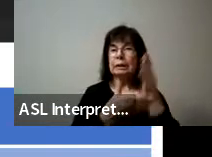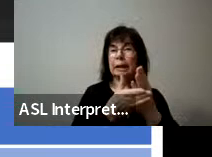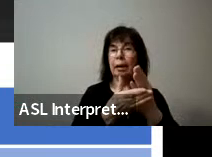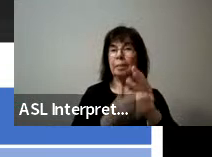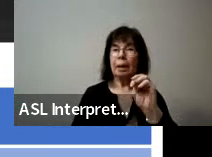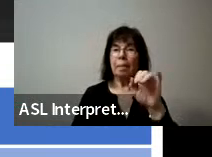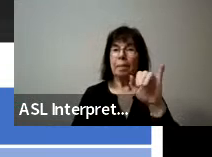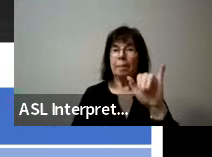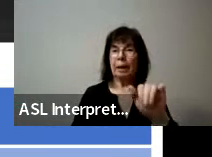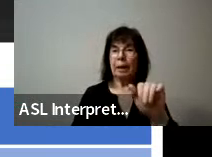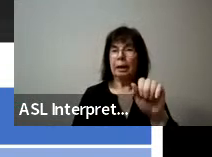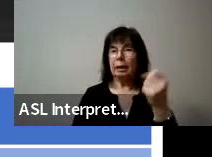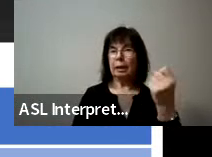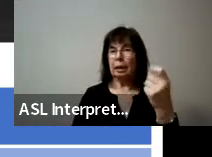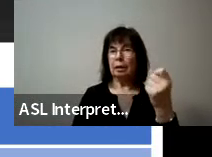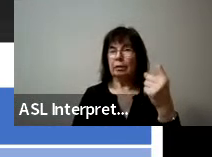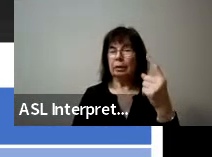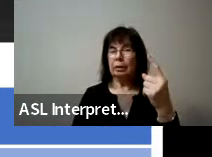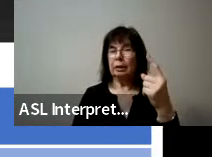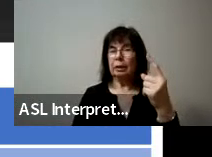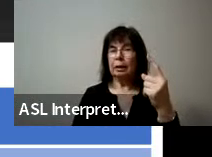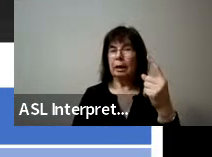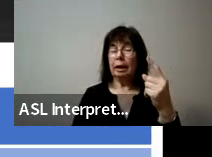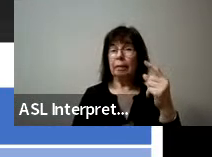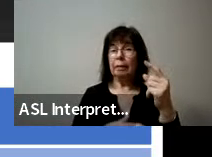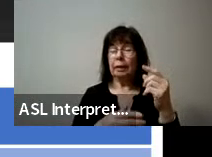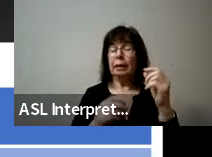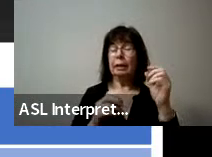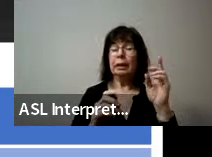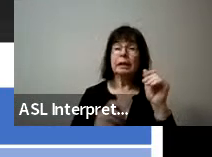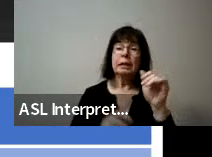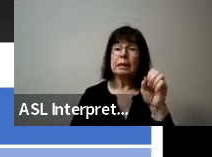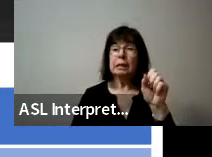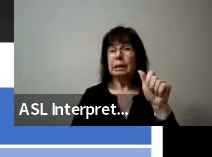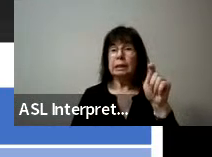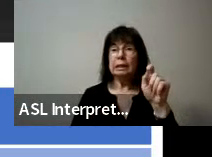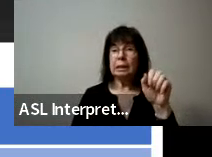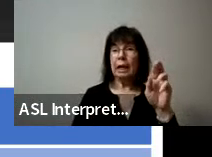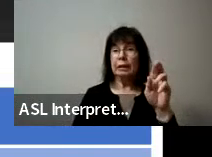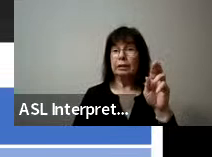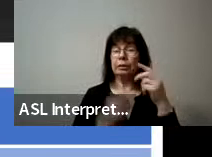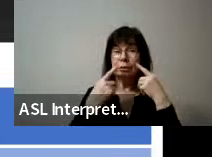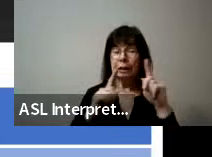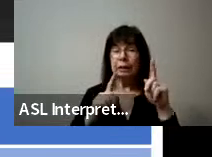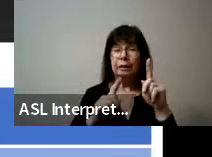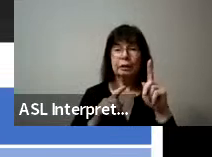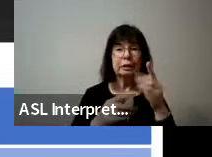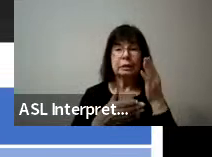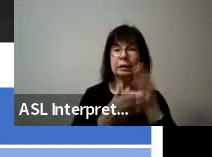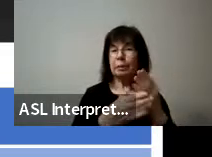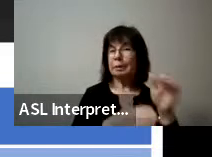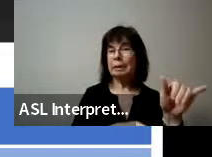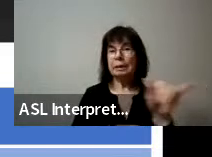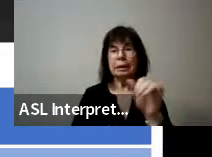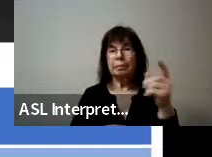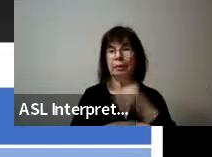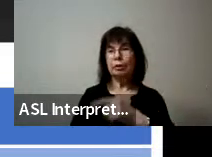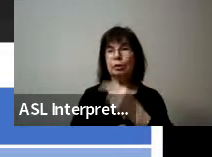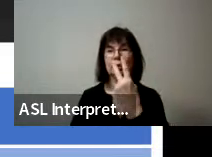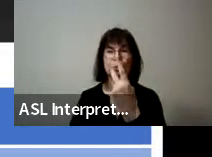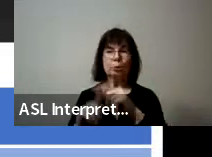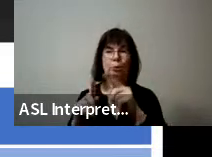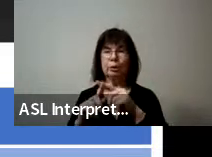And the federal disaster declaration will also end at the same on the same day. Those are two different